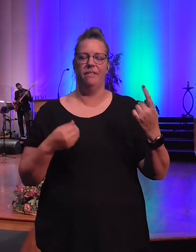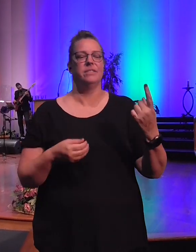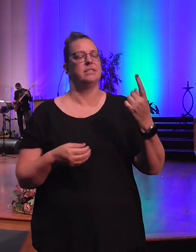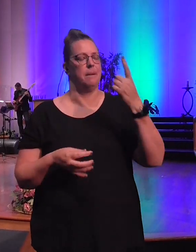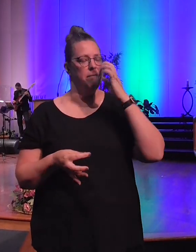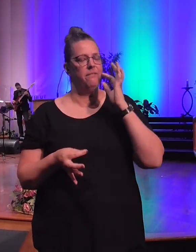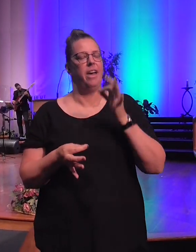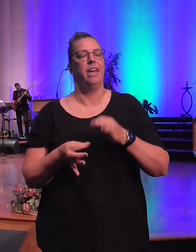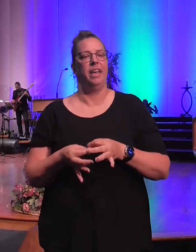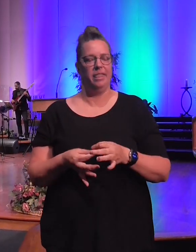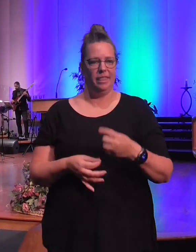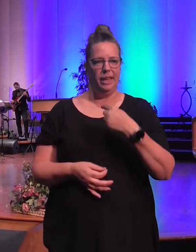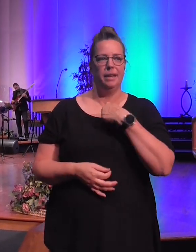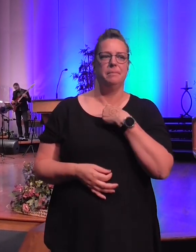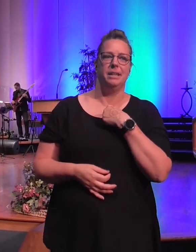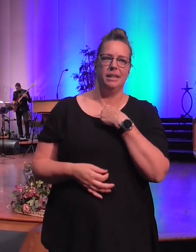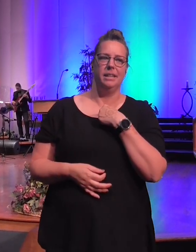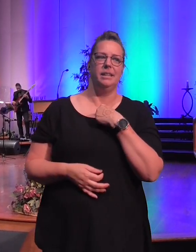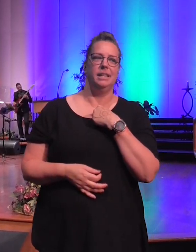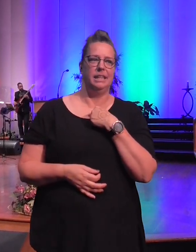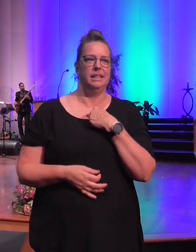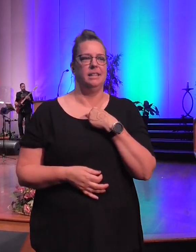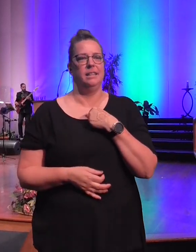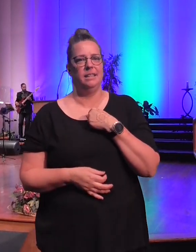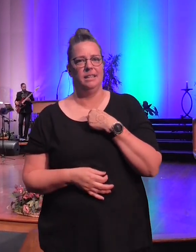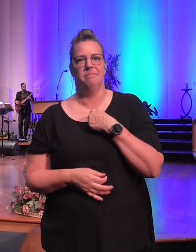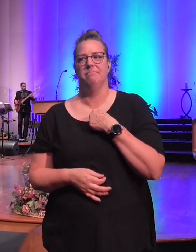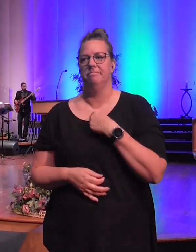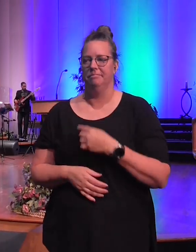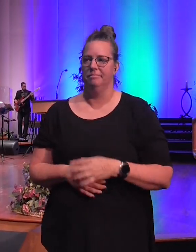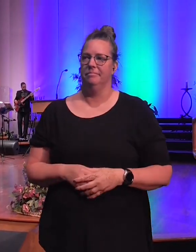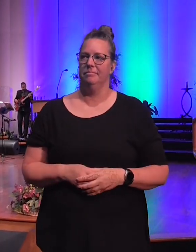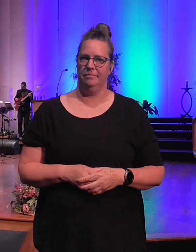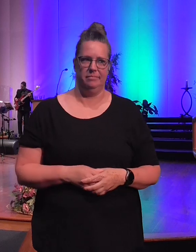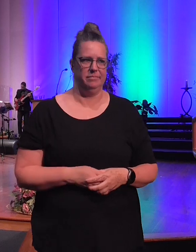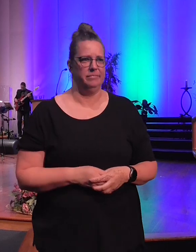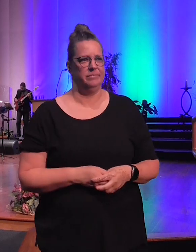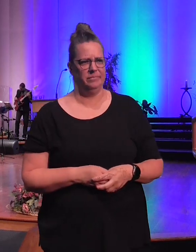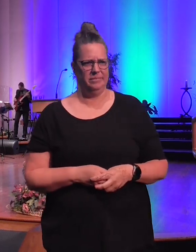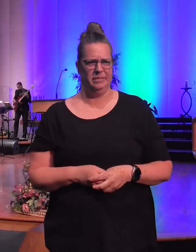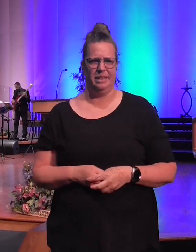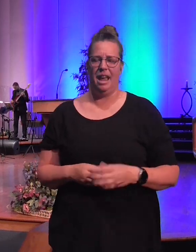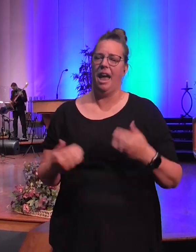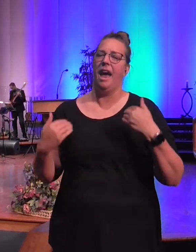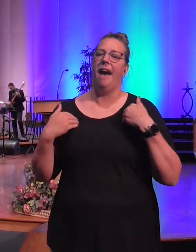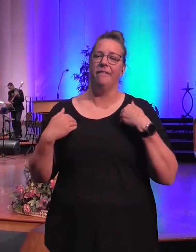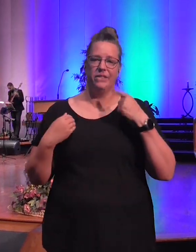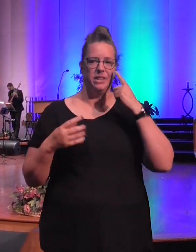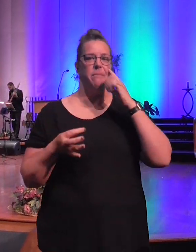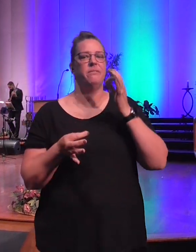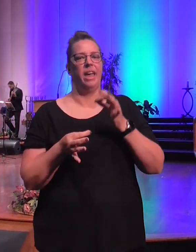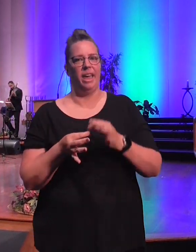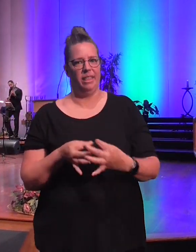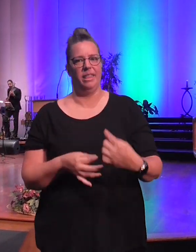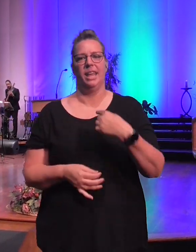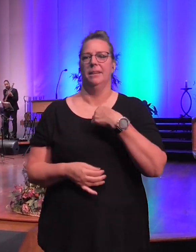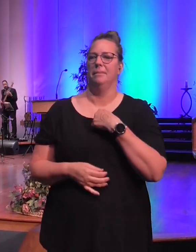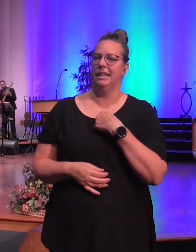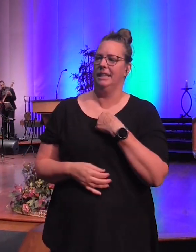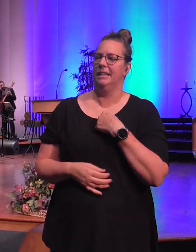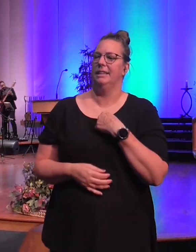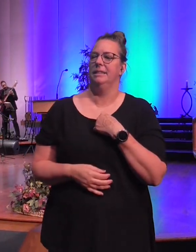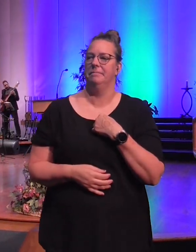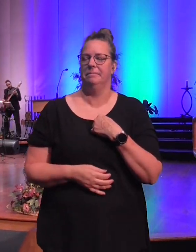Have a little faith in me. Just have a little faith in